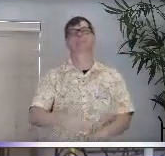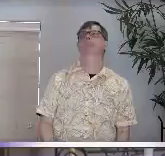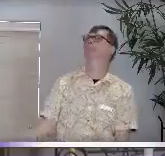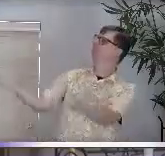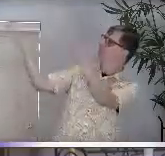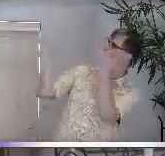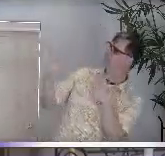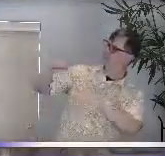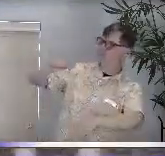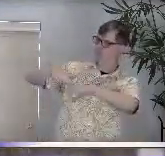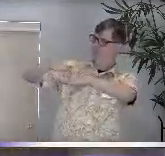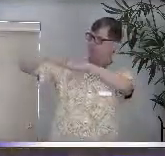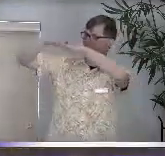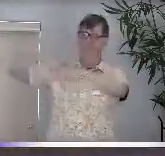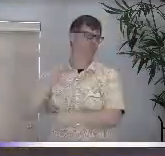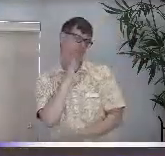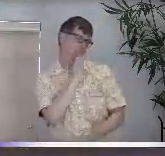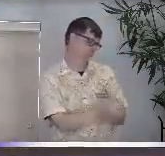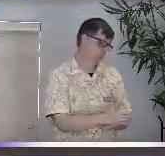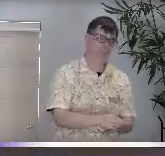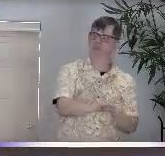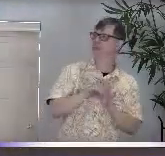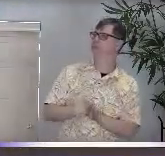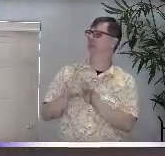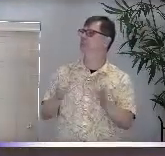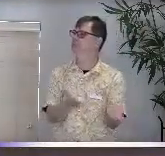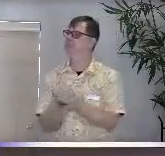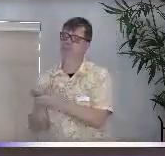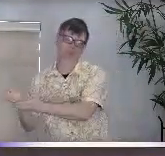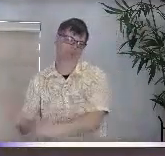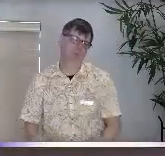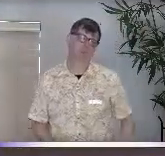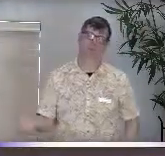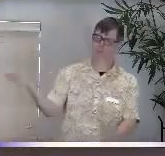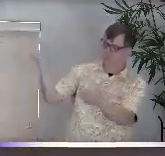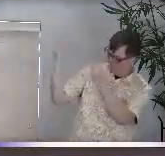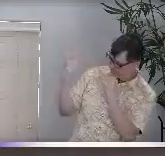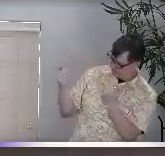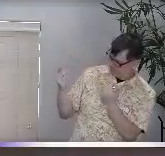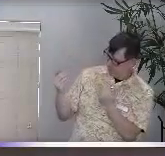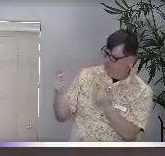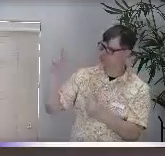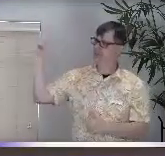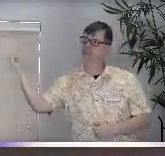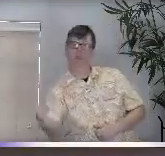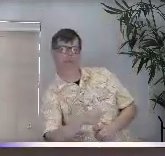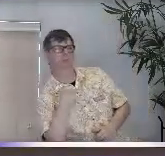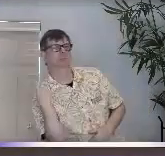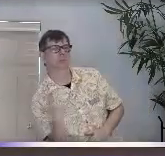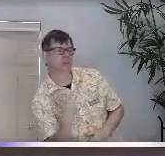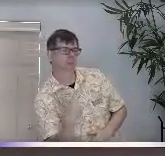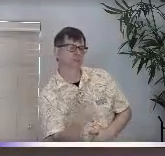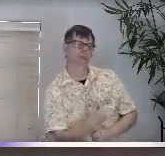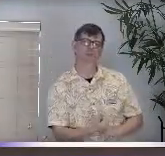surface. And if we don't find a trusted advisor to share it with, it becomes really lonely. And